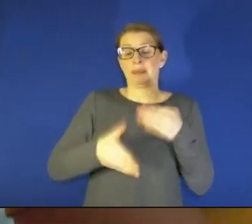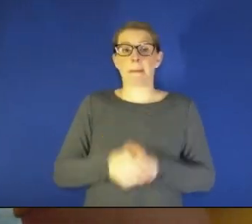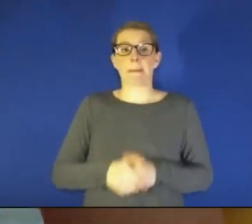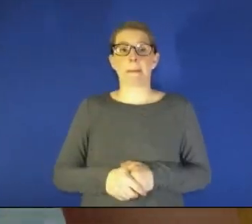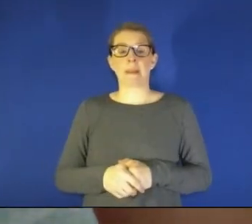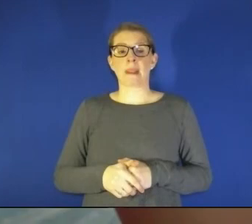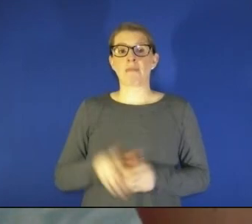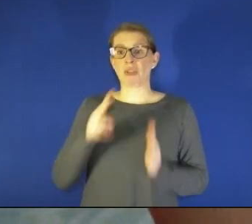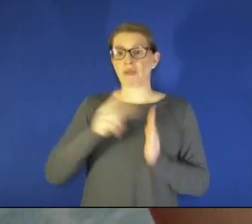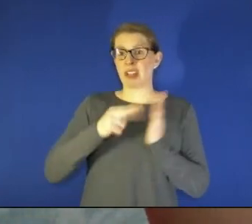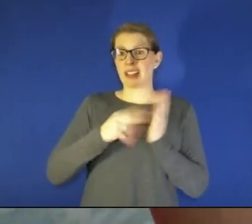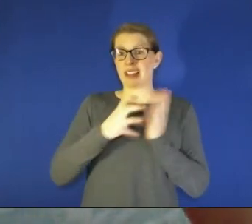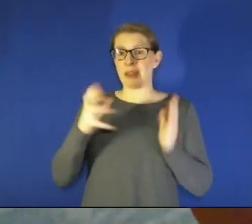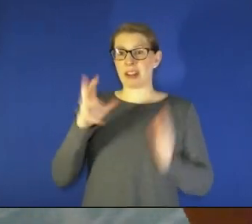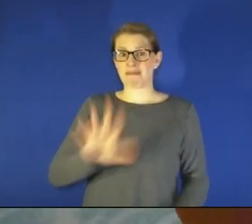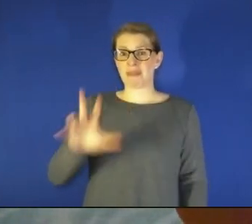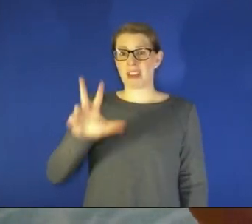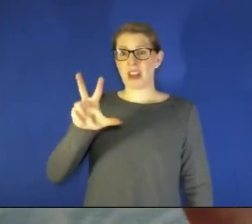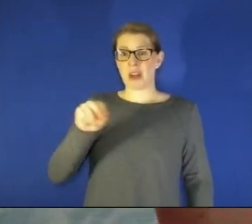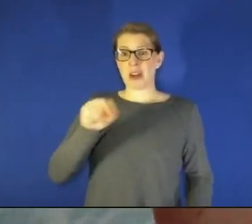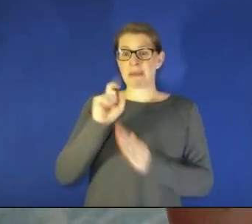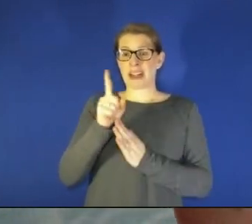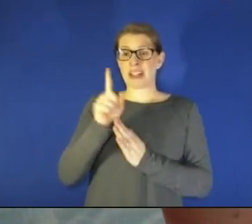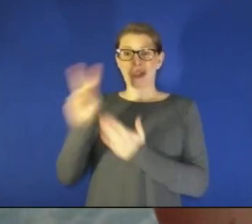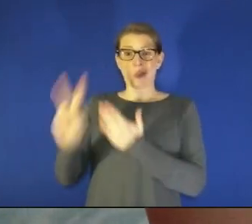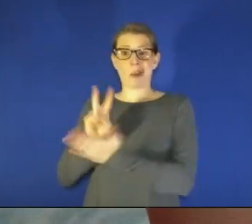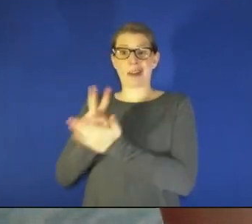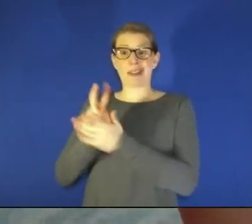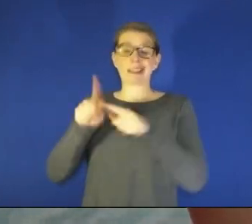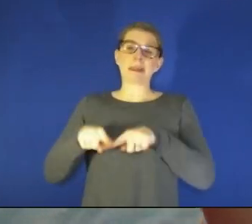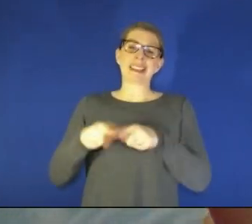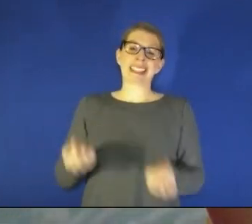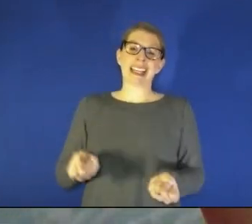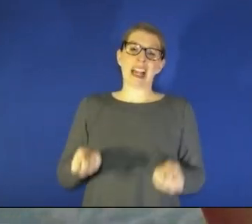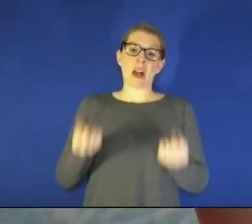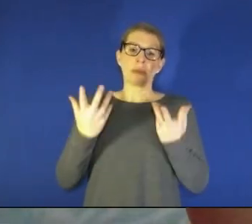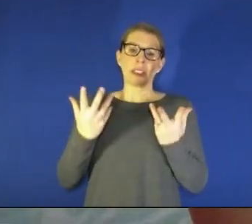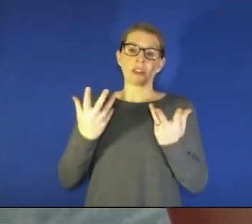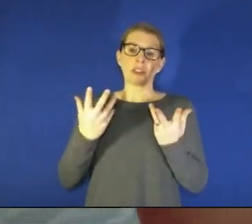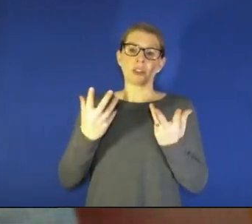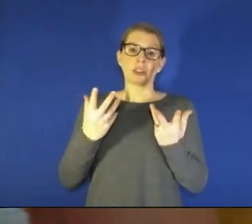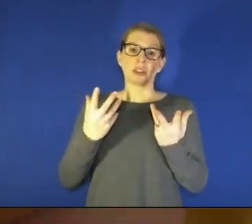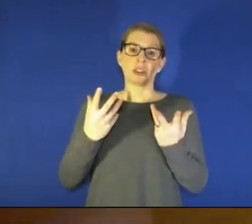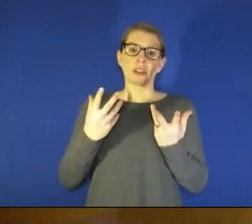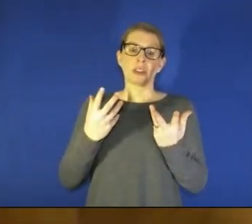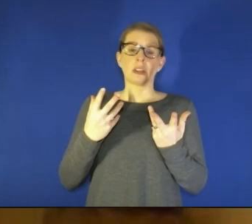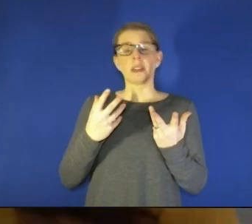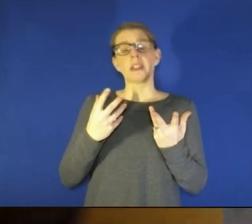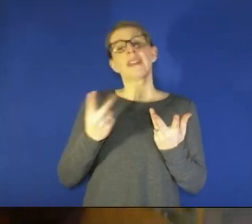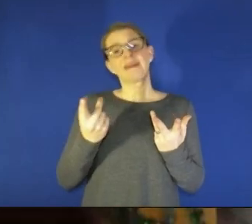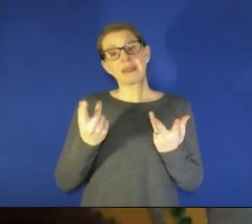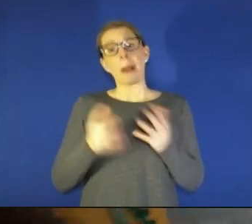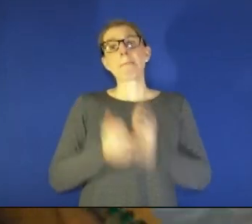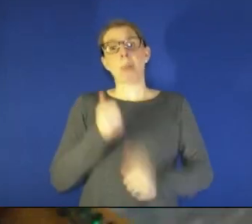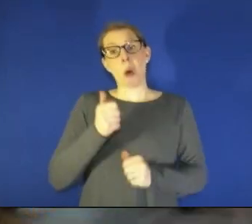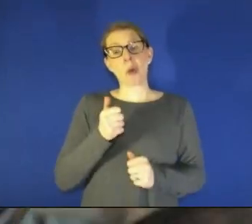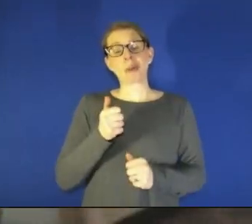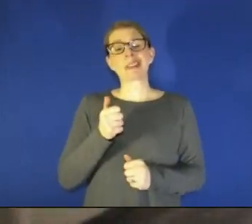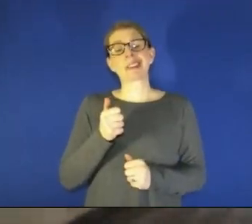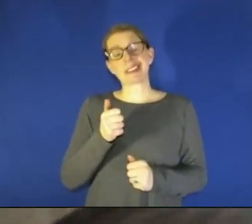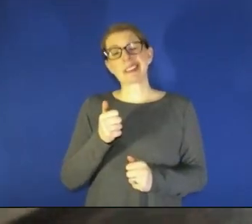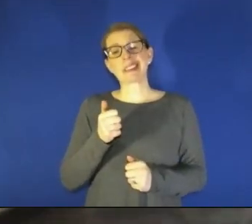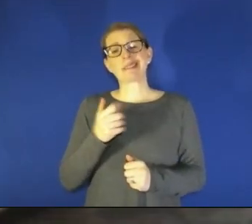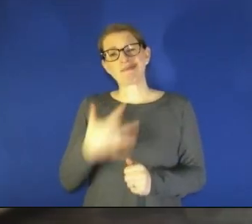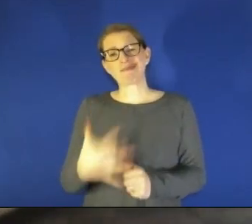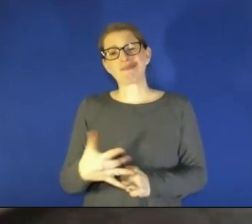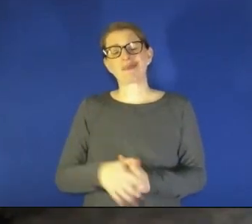lot, about 30 minutes to 2 hours, depending on how involved the process is. So that's a little longer. So most colonoscopies, when we are looking for